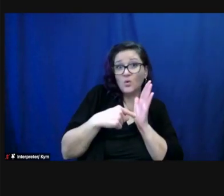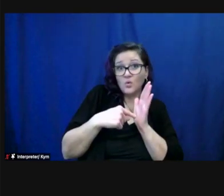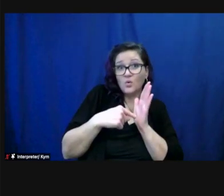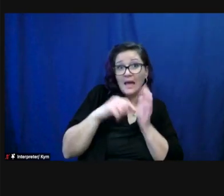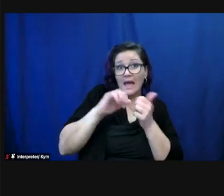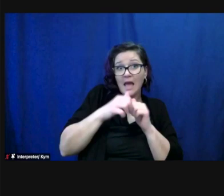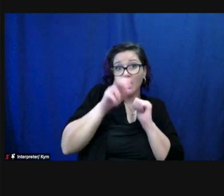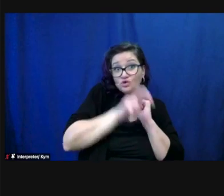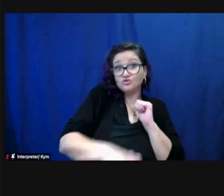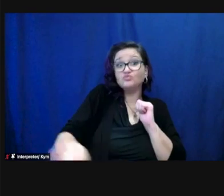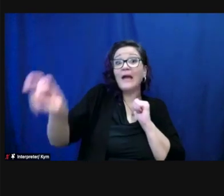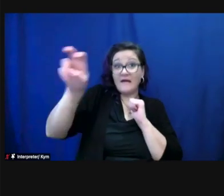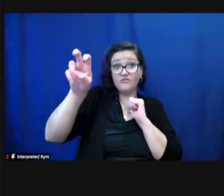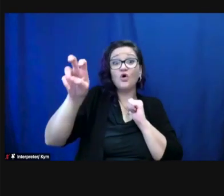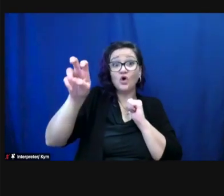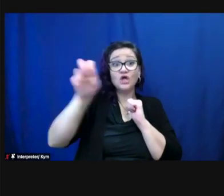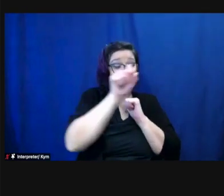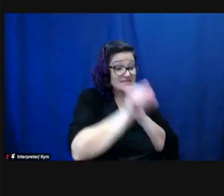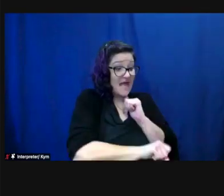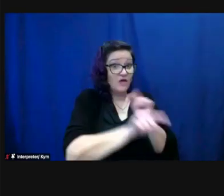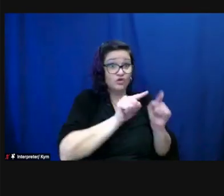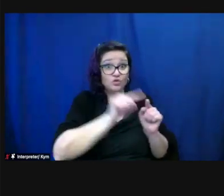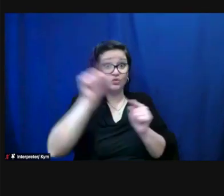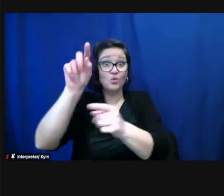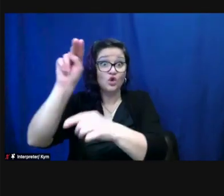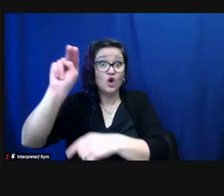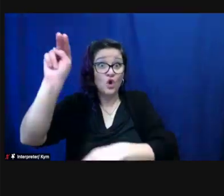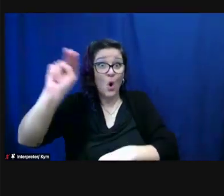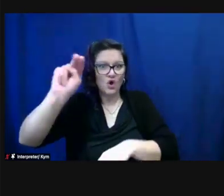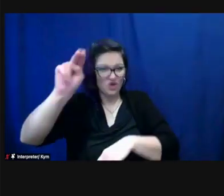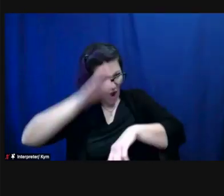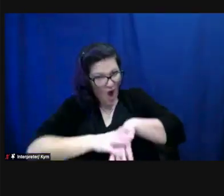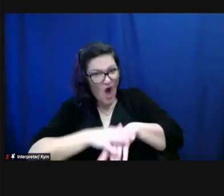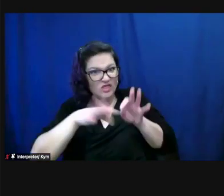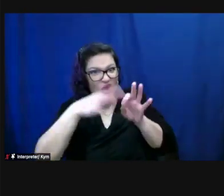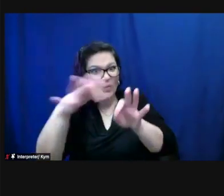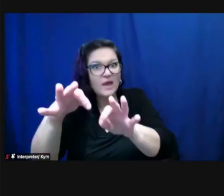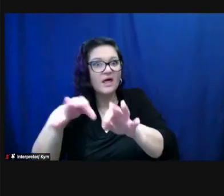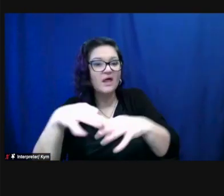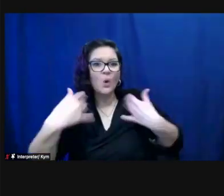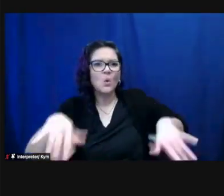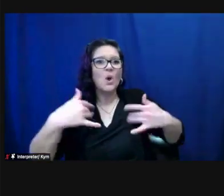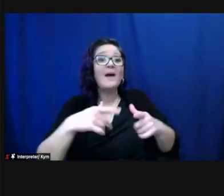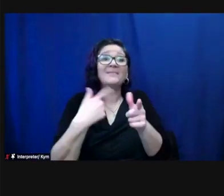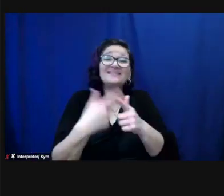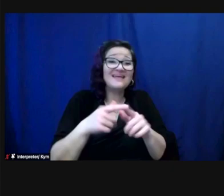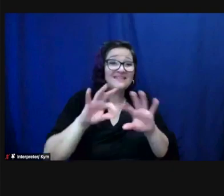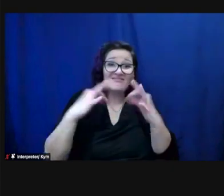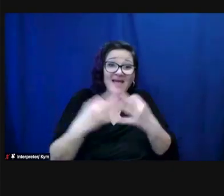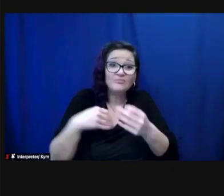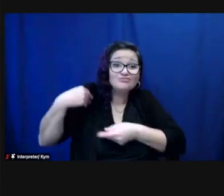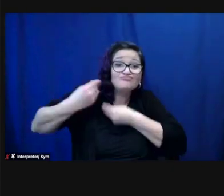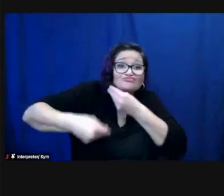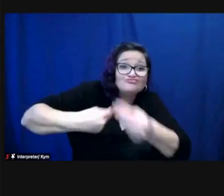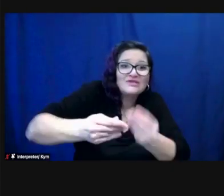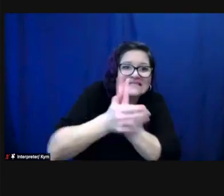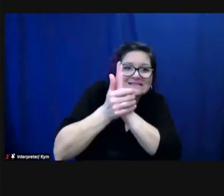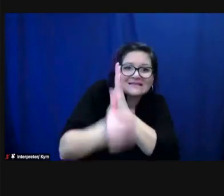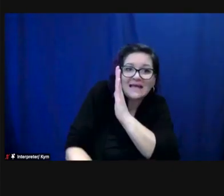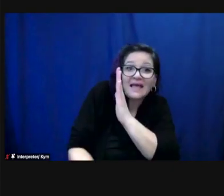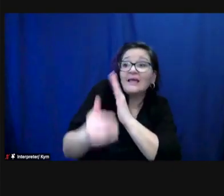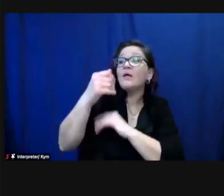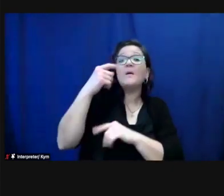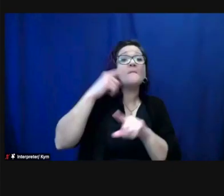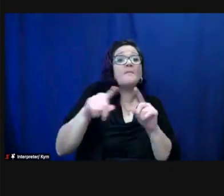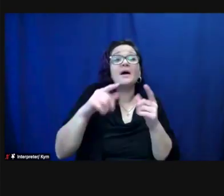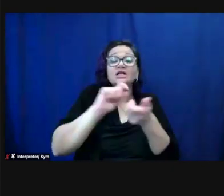from the South to the North. And it continued throughout the years where families just made quilt to stay warm. Mm-hmm. And this, as